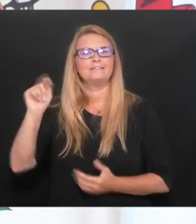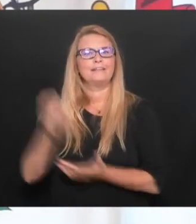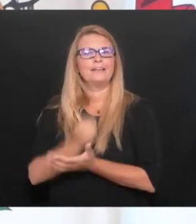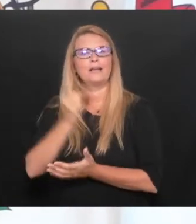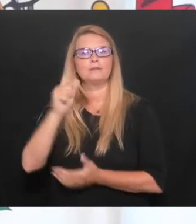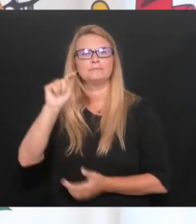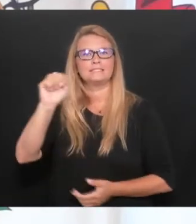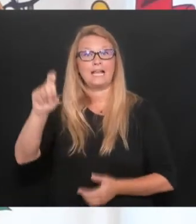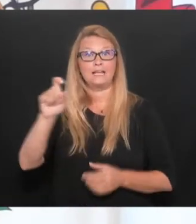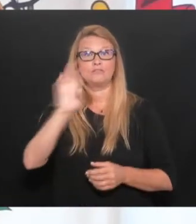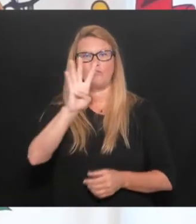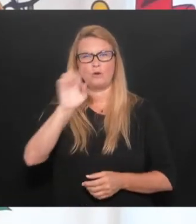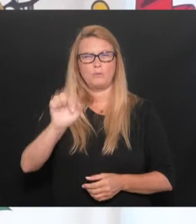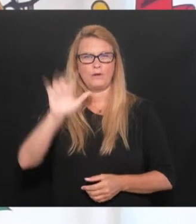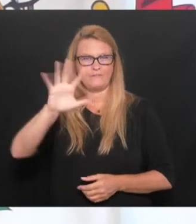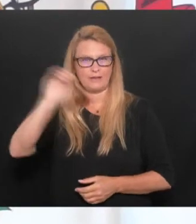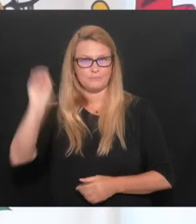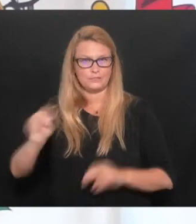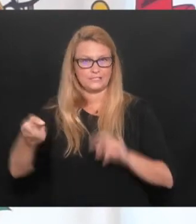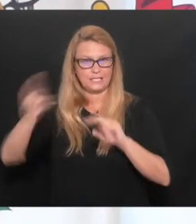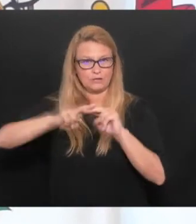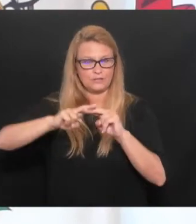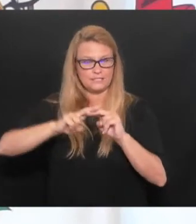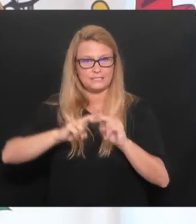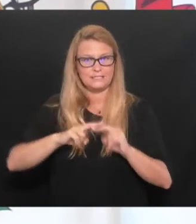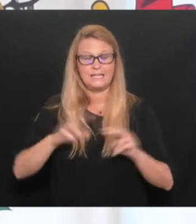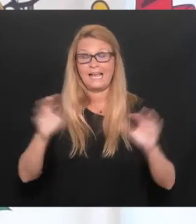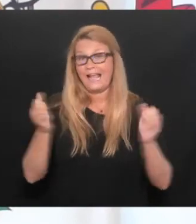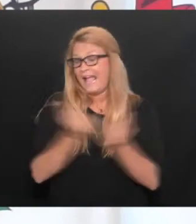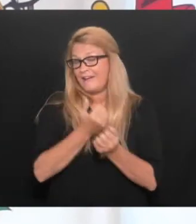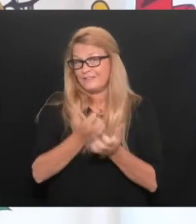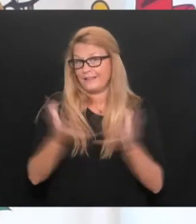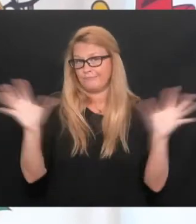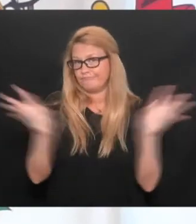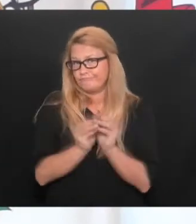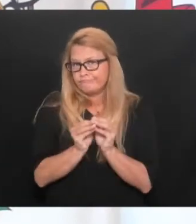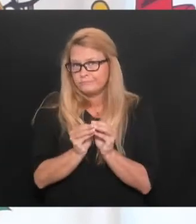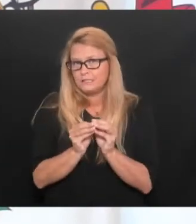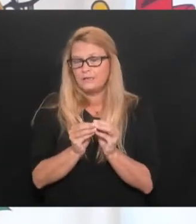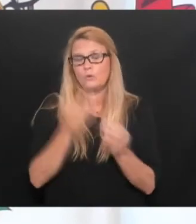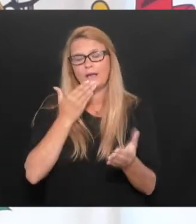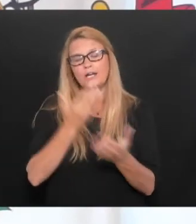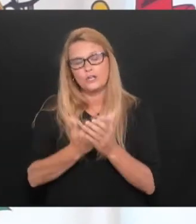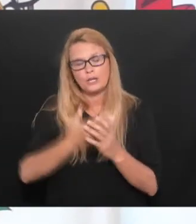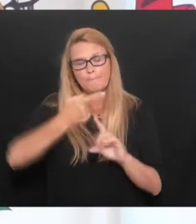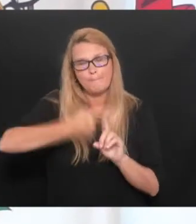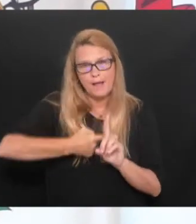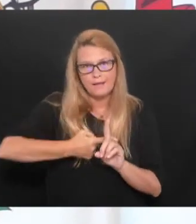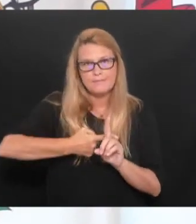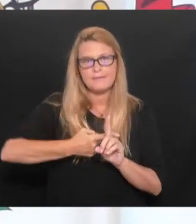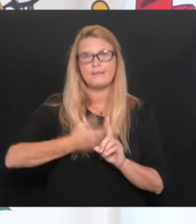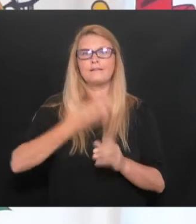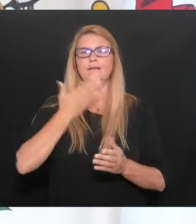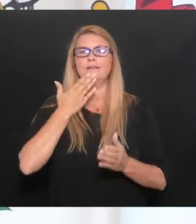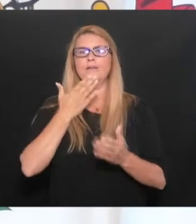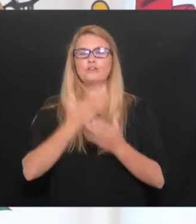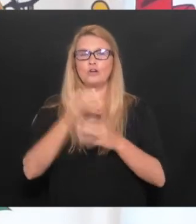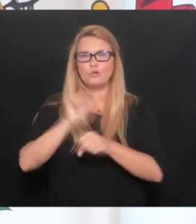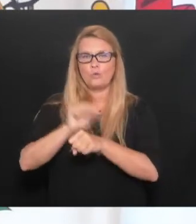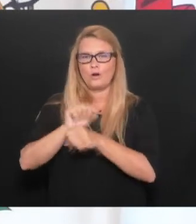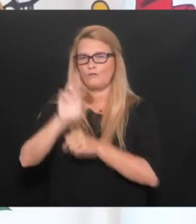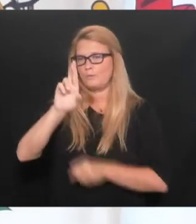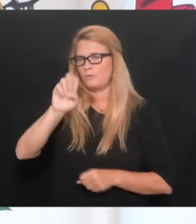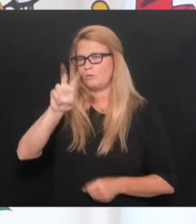5.6% above, and the net of the whole thing, a great month, great work by all of our revenue folks,